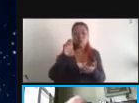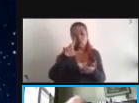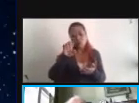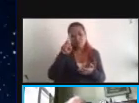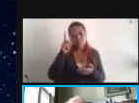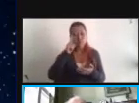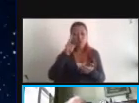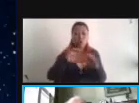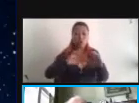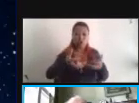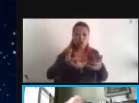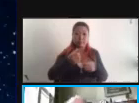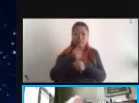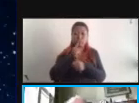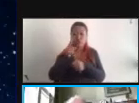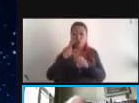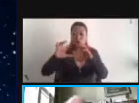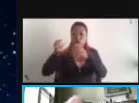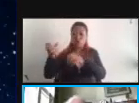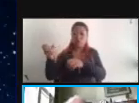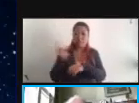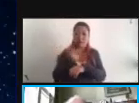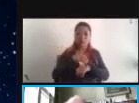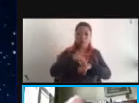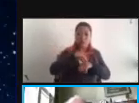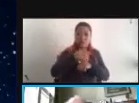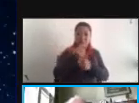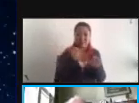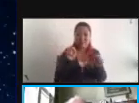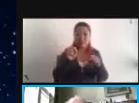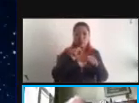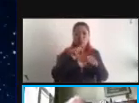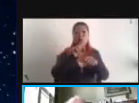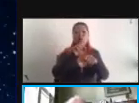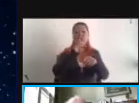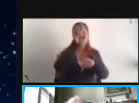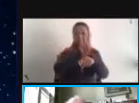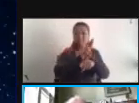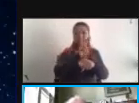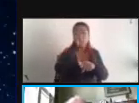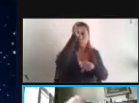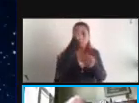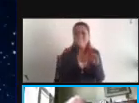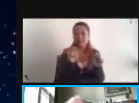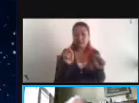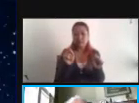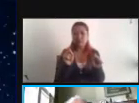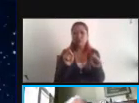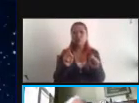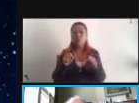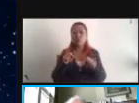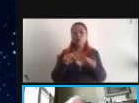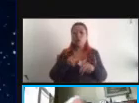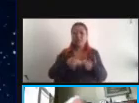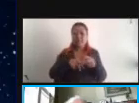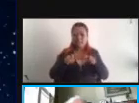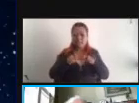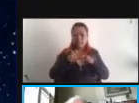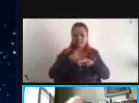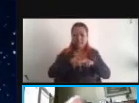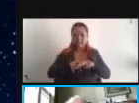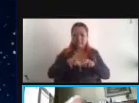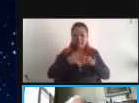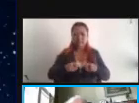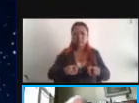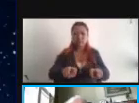member lands back on Earth safely, lands on the moon safely? What kind of seats are put in place? All those types of things are